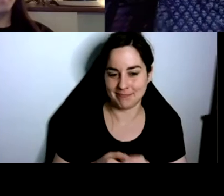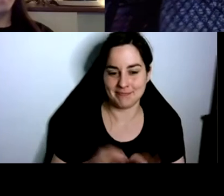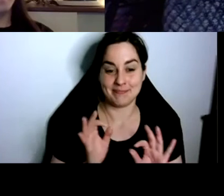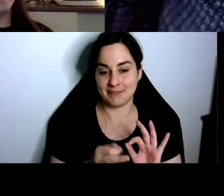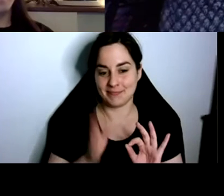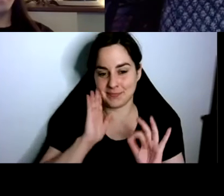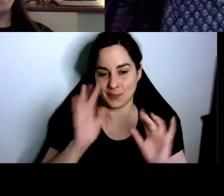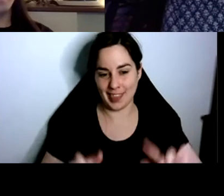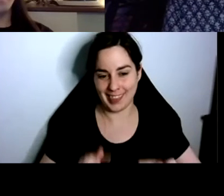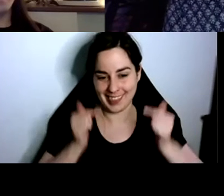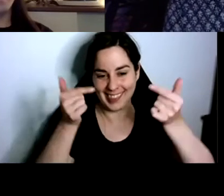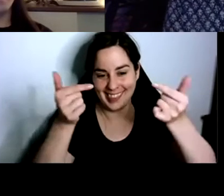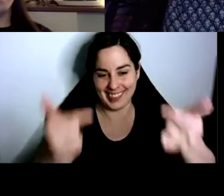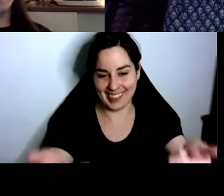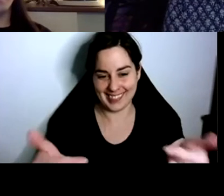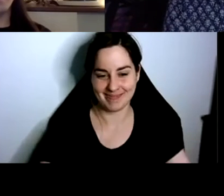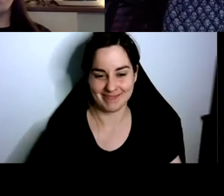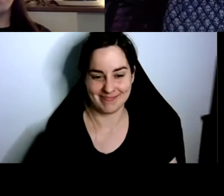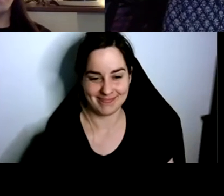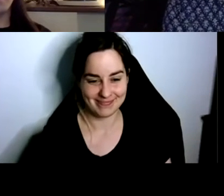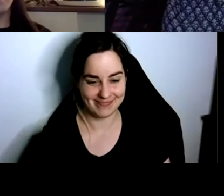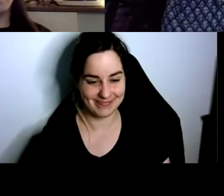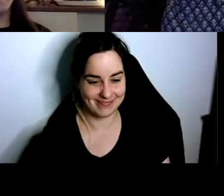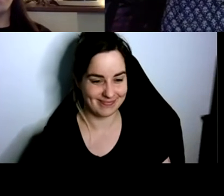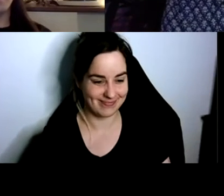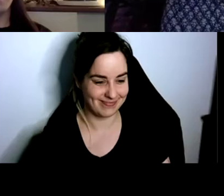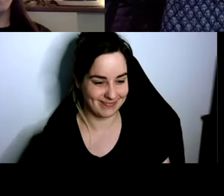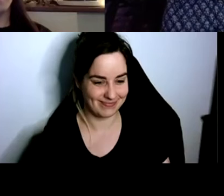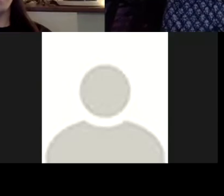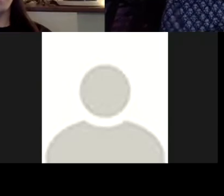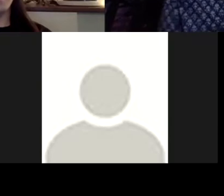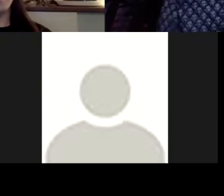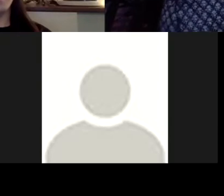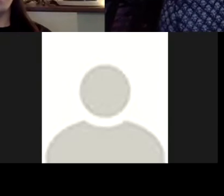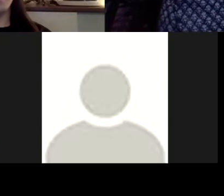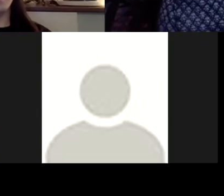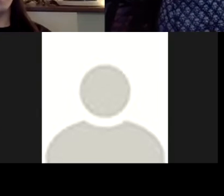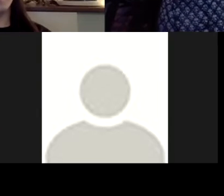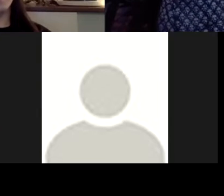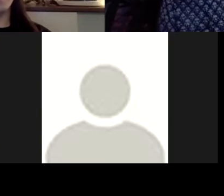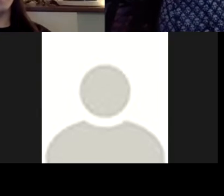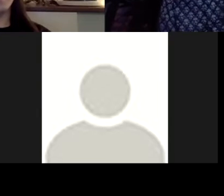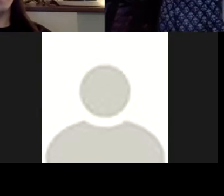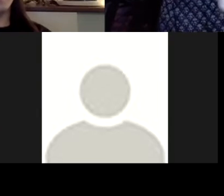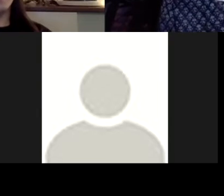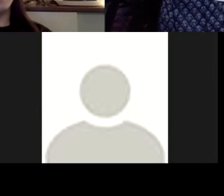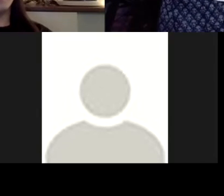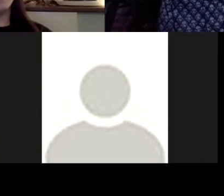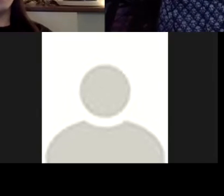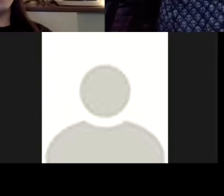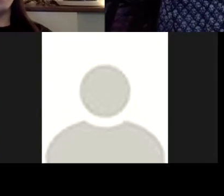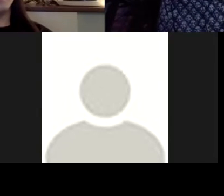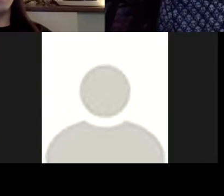thread going on about the limitations of the festival, both out of our control, but